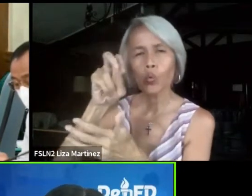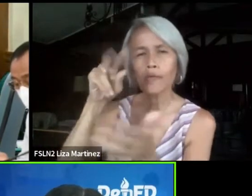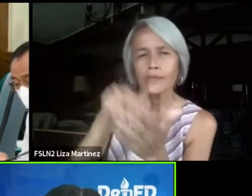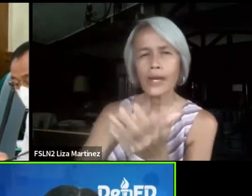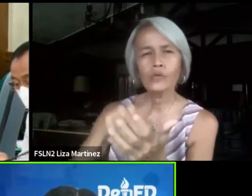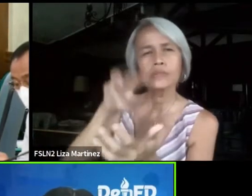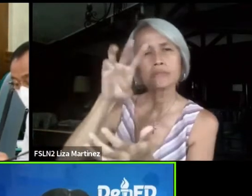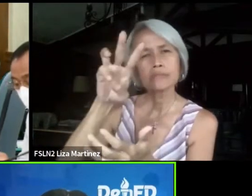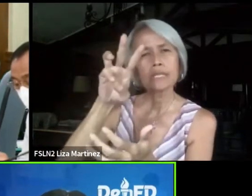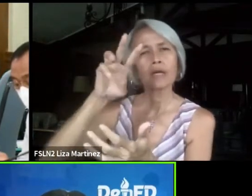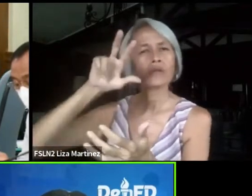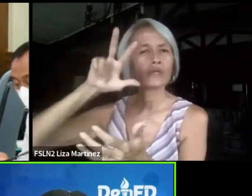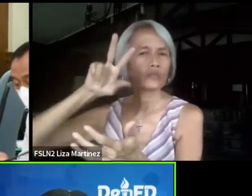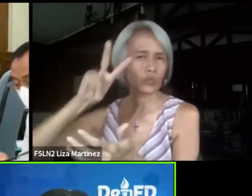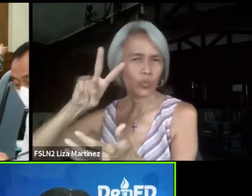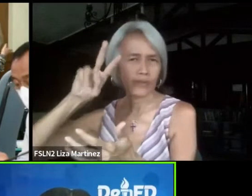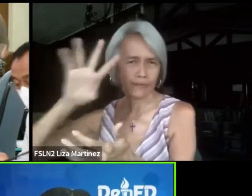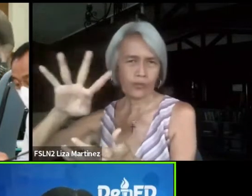12,624 schools.